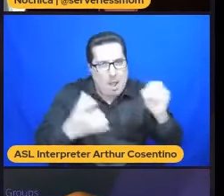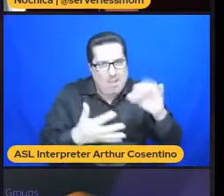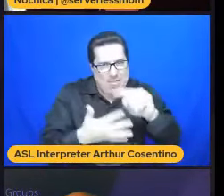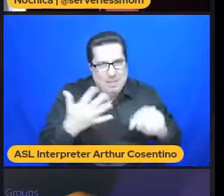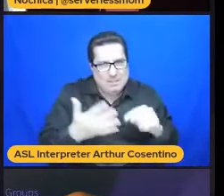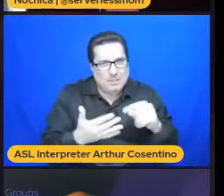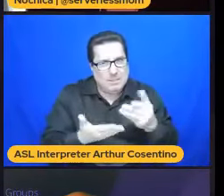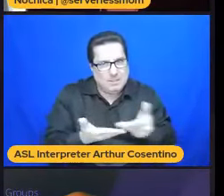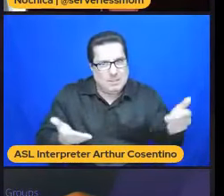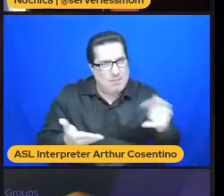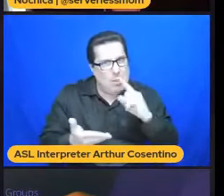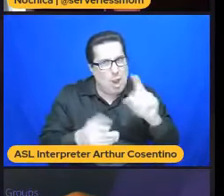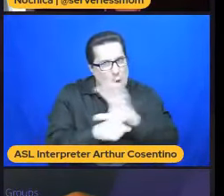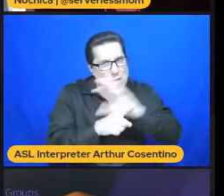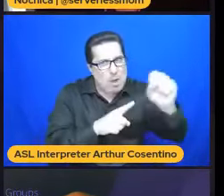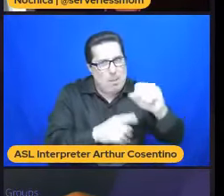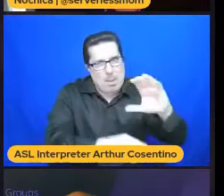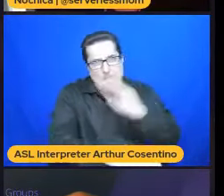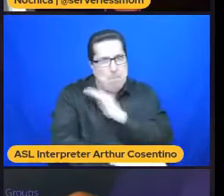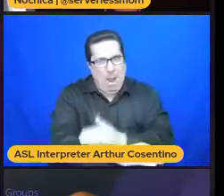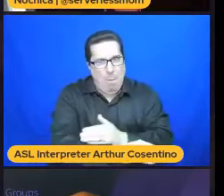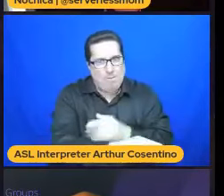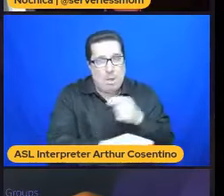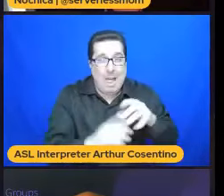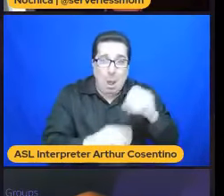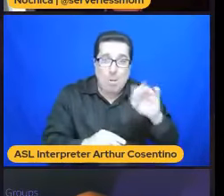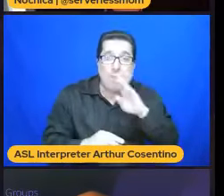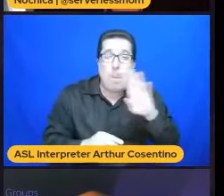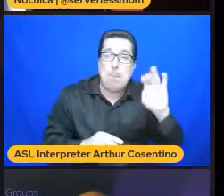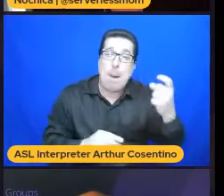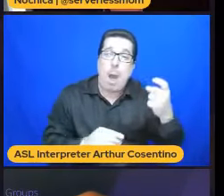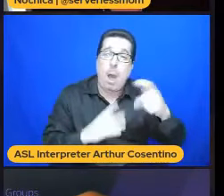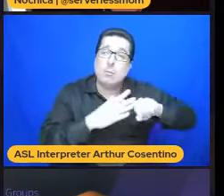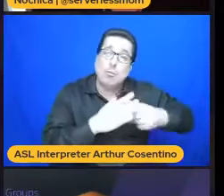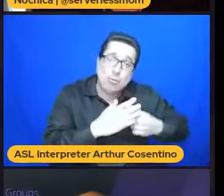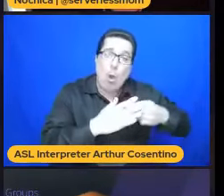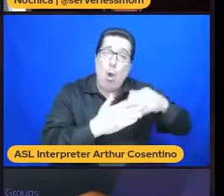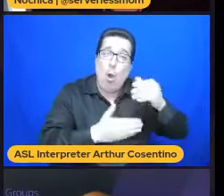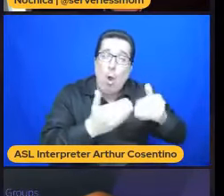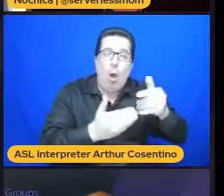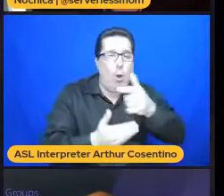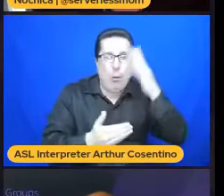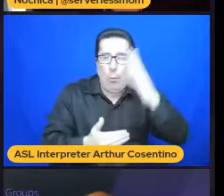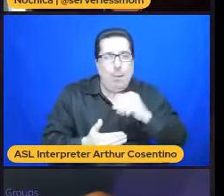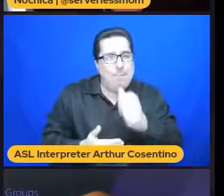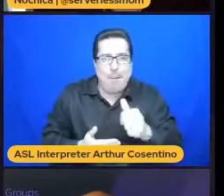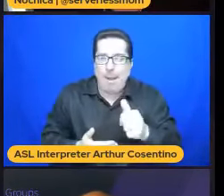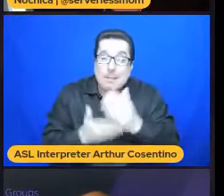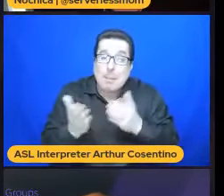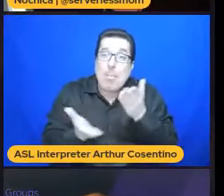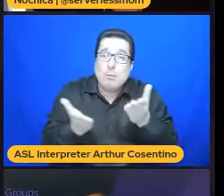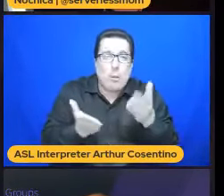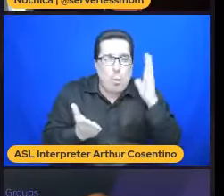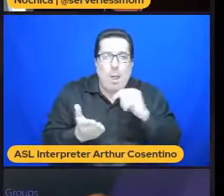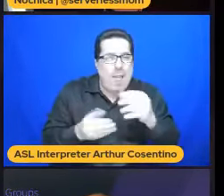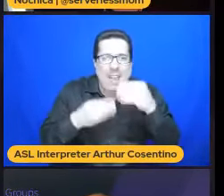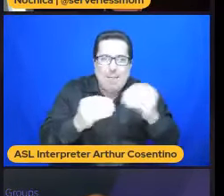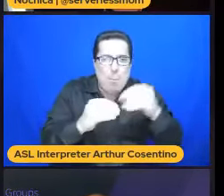incredibly powerful. Yeah. But out of the box, you're right. Out of the box, you're not going to, some of the stuff you're not going to immediately get. And that's why